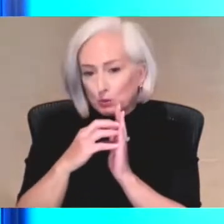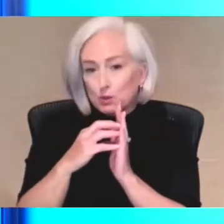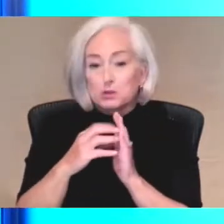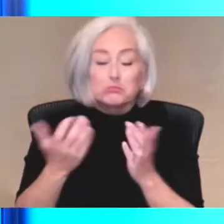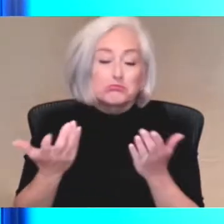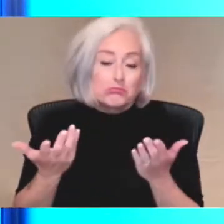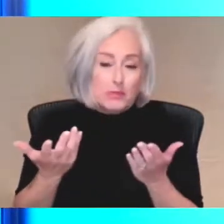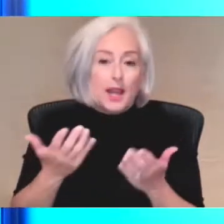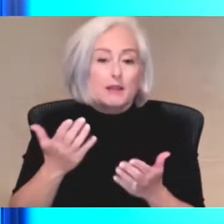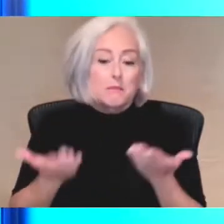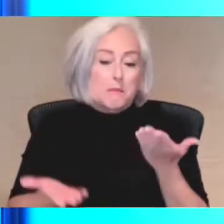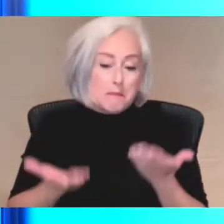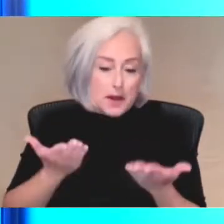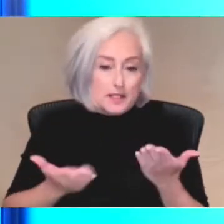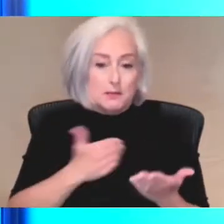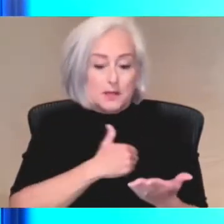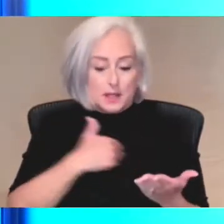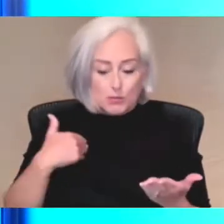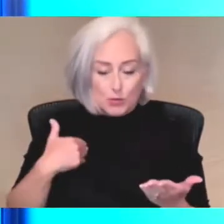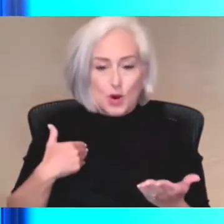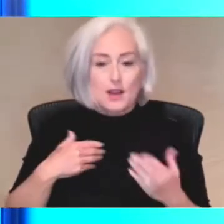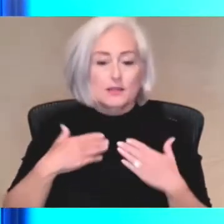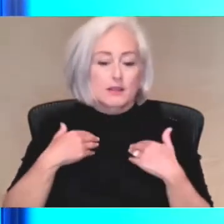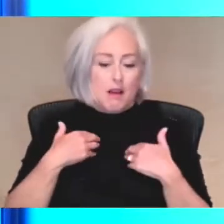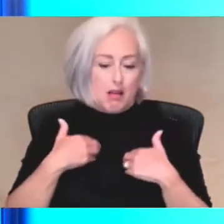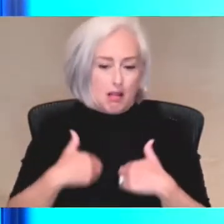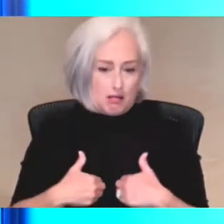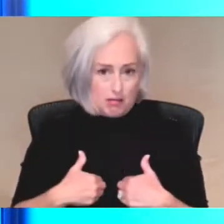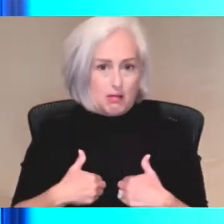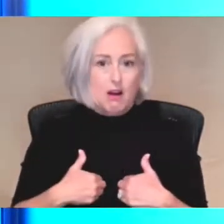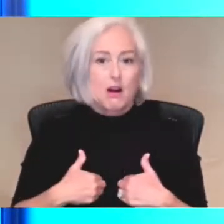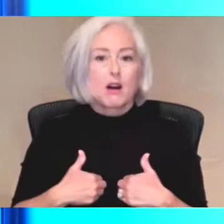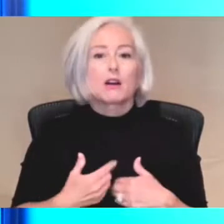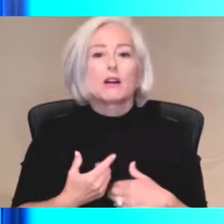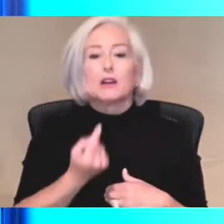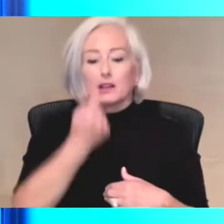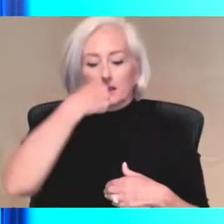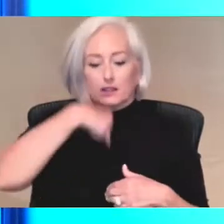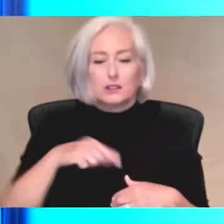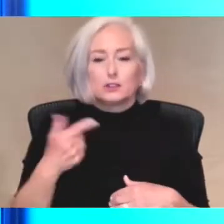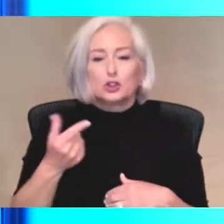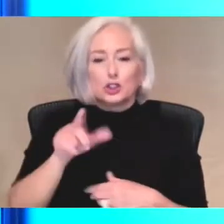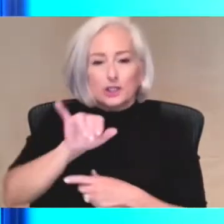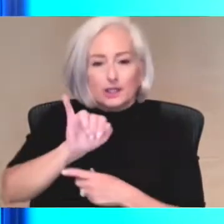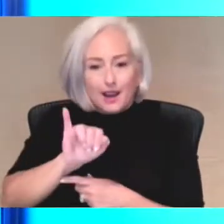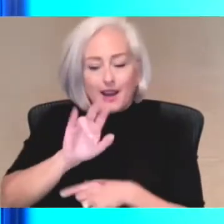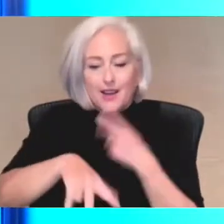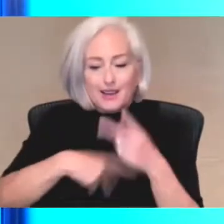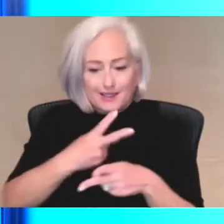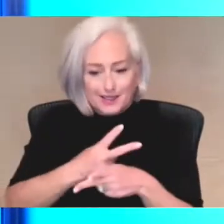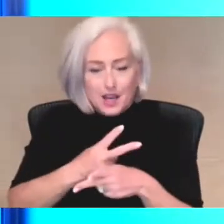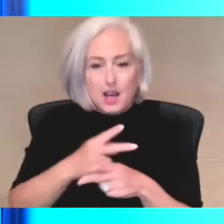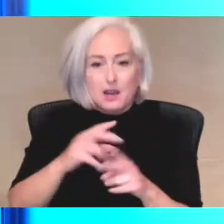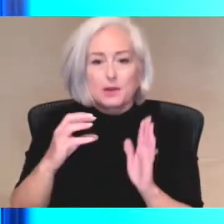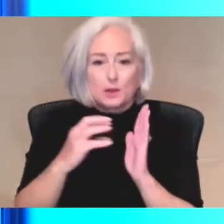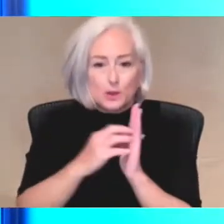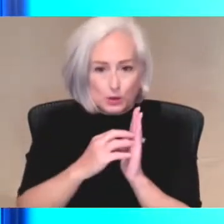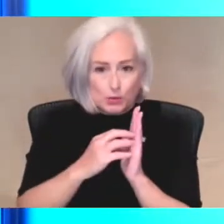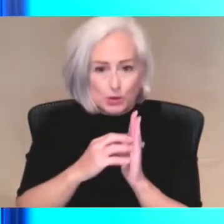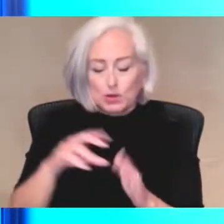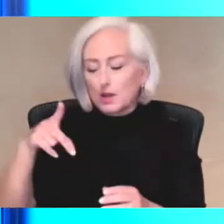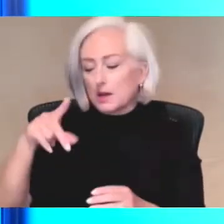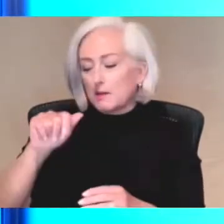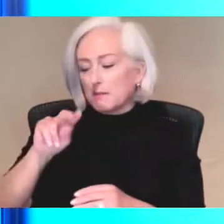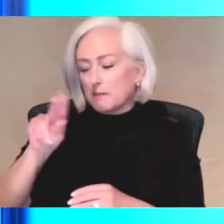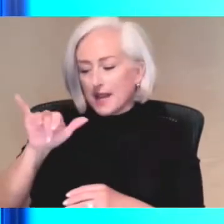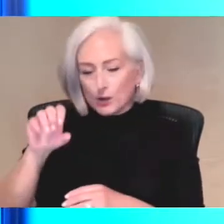breast, lung, gastrointestinal tumors like esophagus or pancreas, and prostate cancer. So there